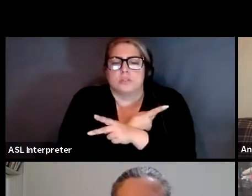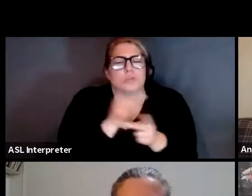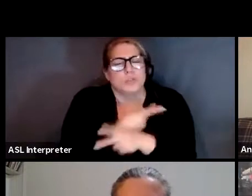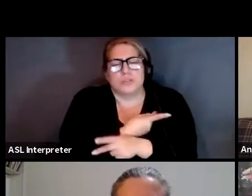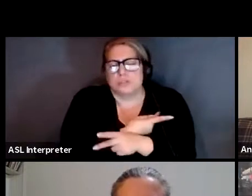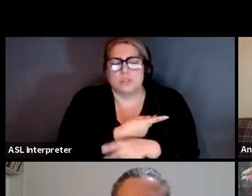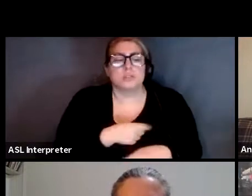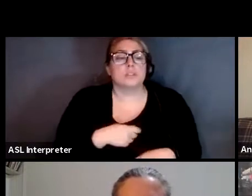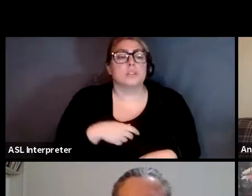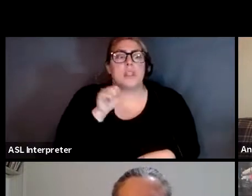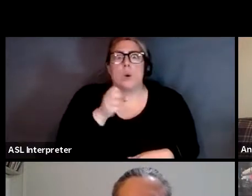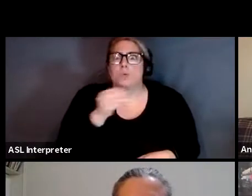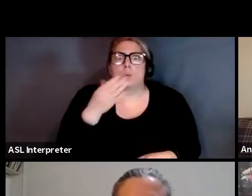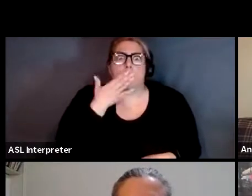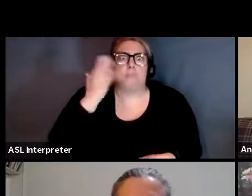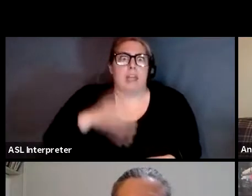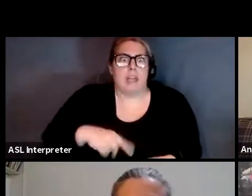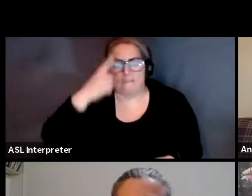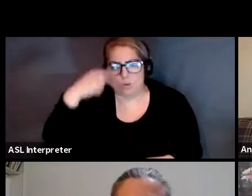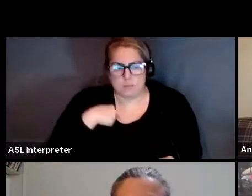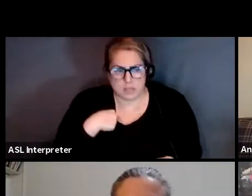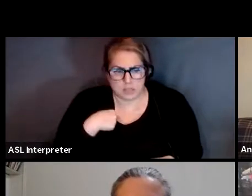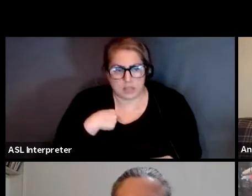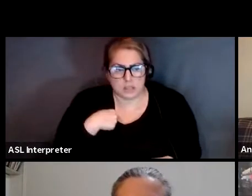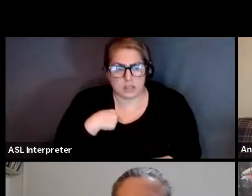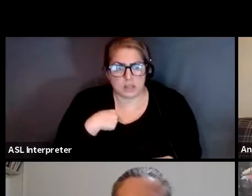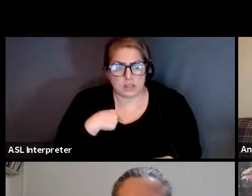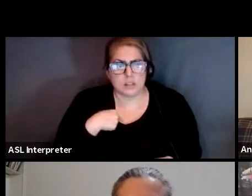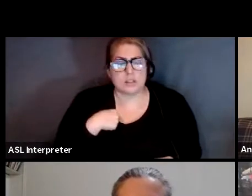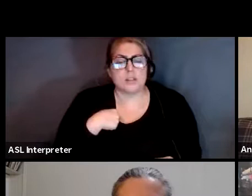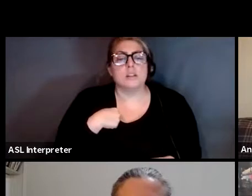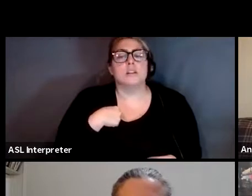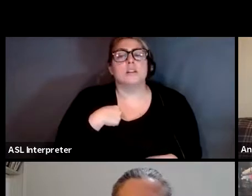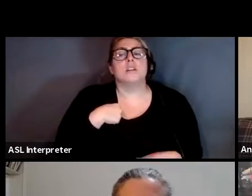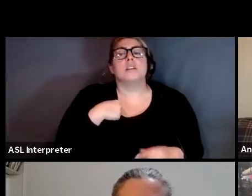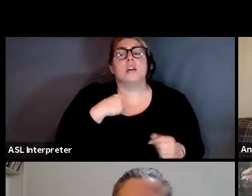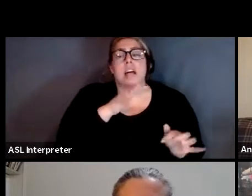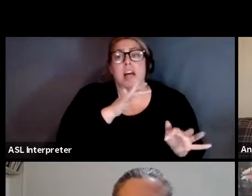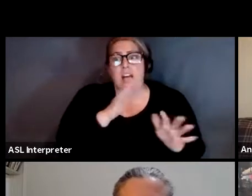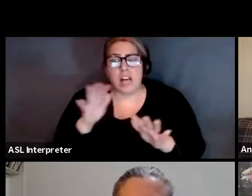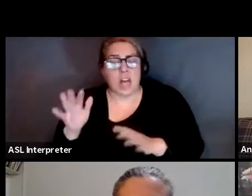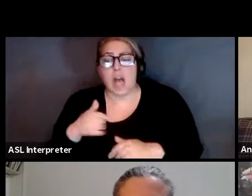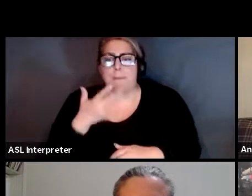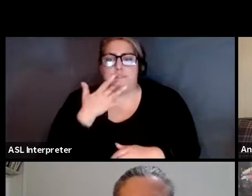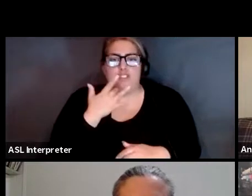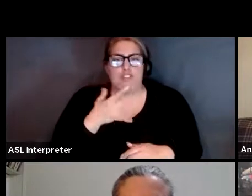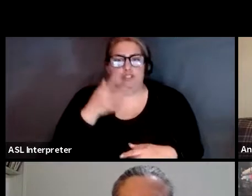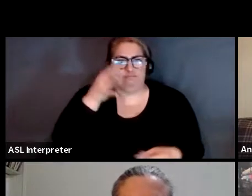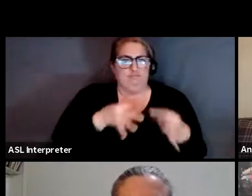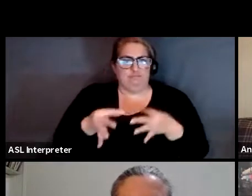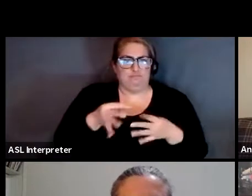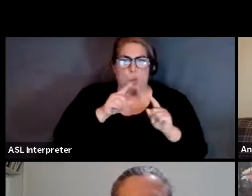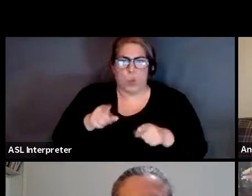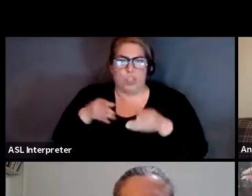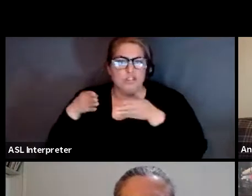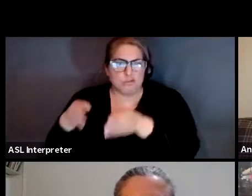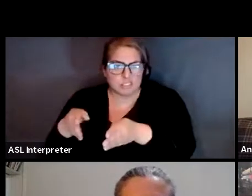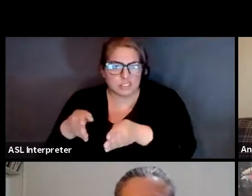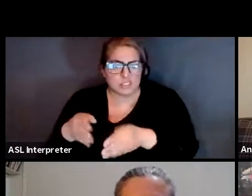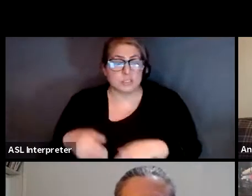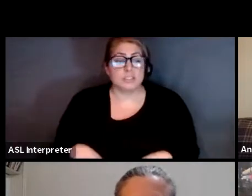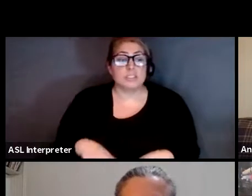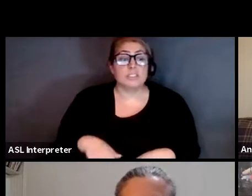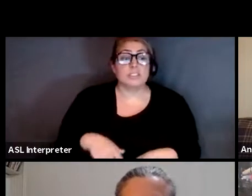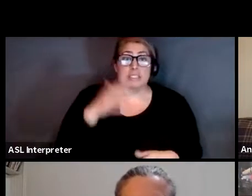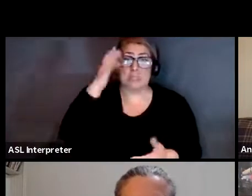it was so bad for me that I ended up going to the safety of the streets, where I was able to regain, believe it or